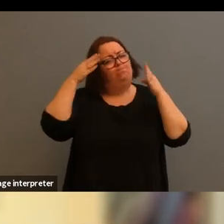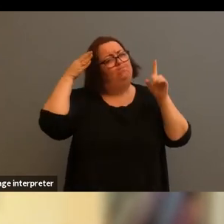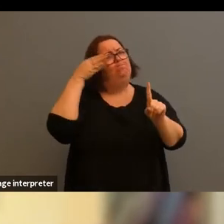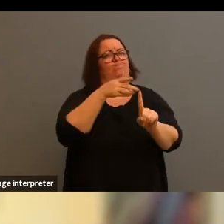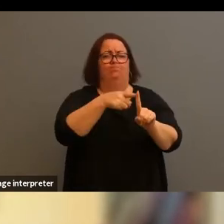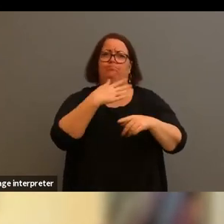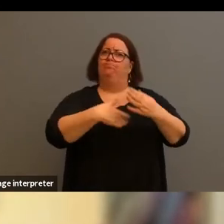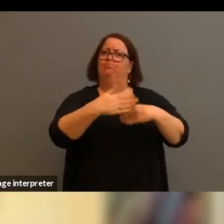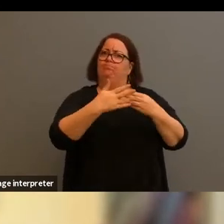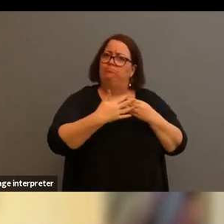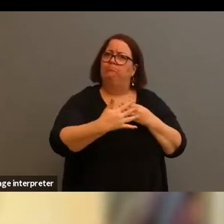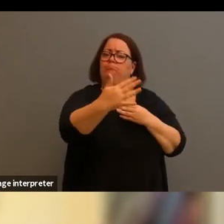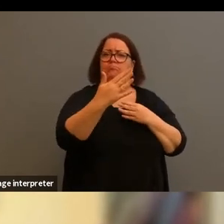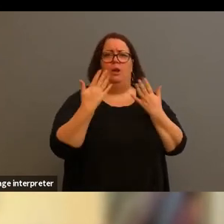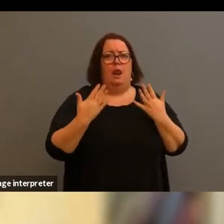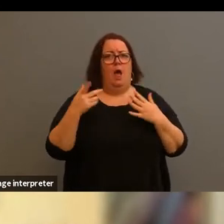the floor.